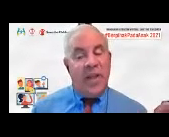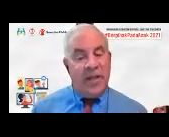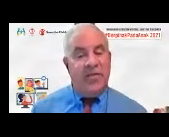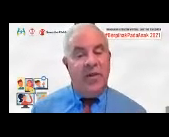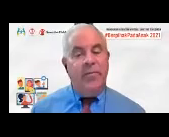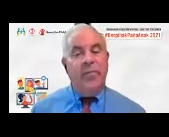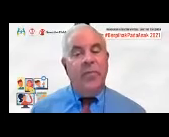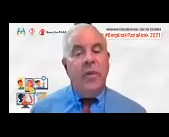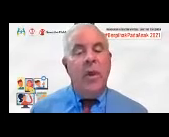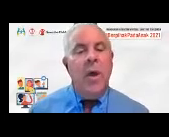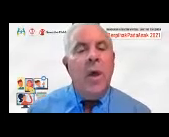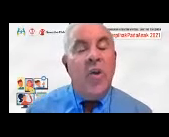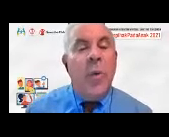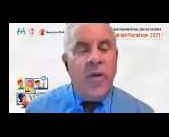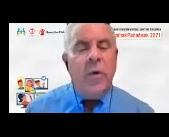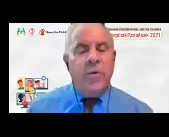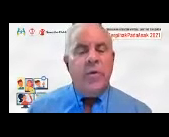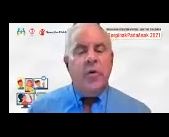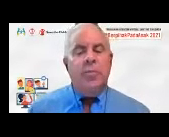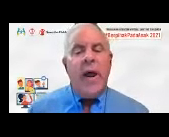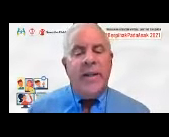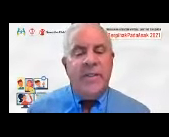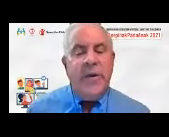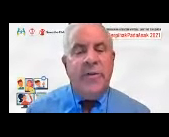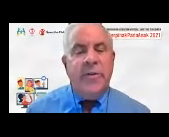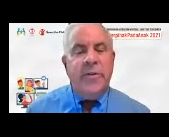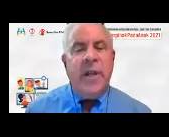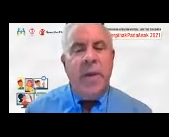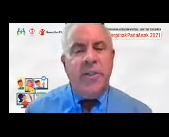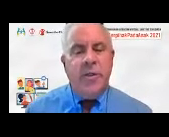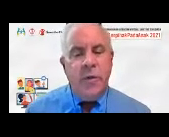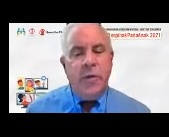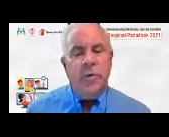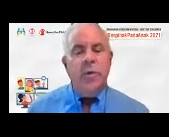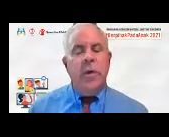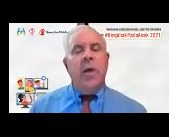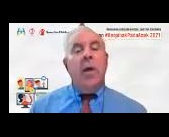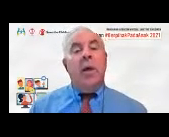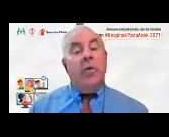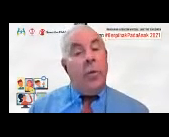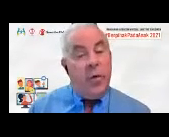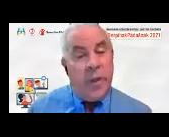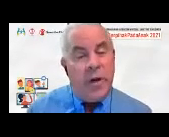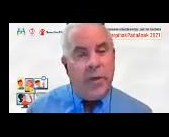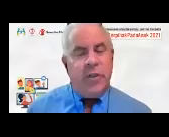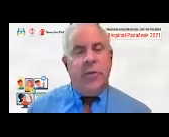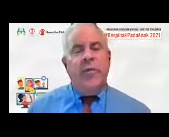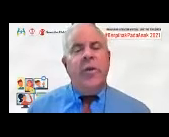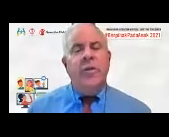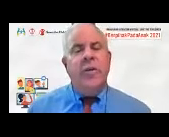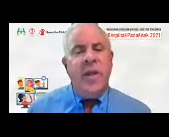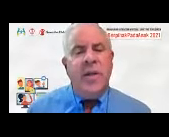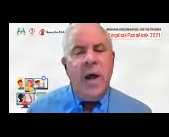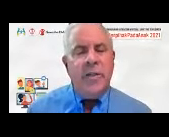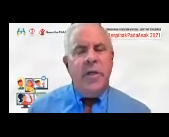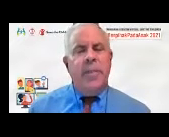States, we have lots of them. To review those practice standards that I mentioned to you, to review literature on the